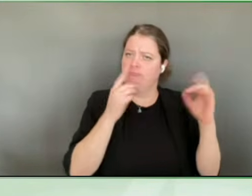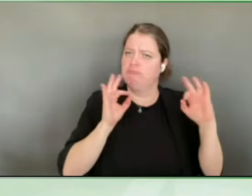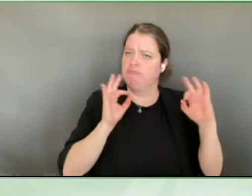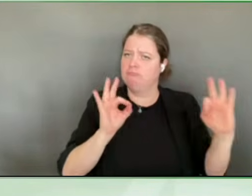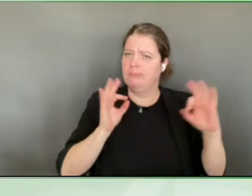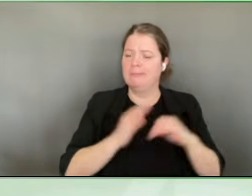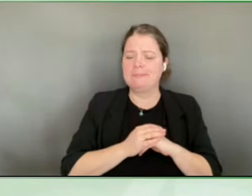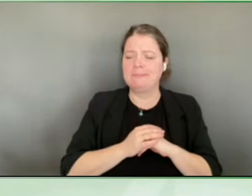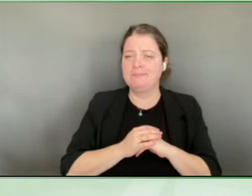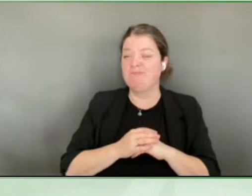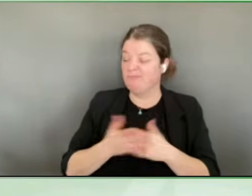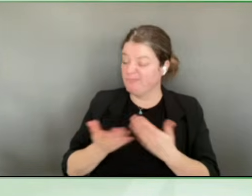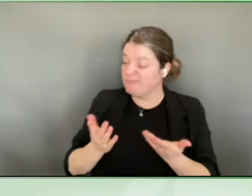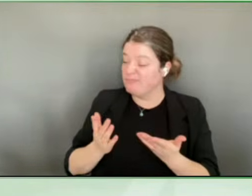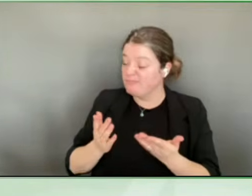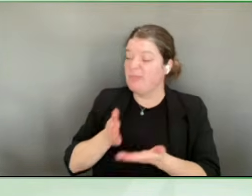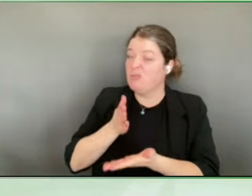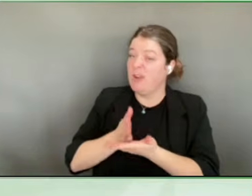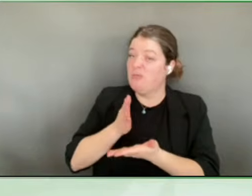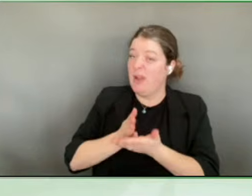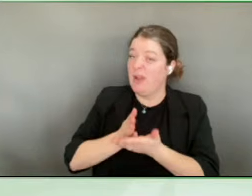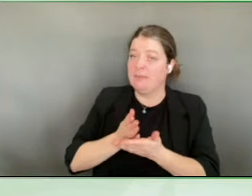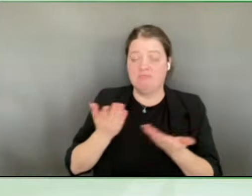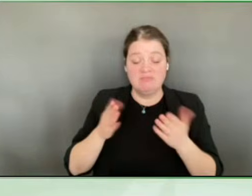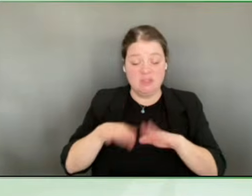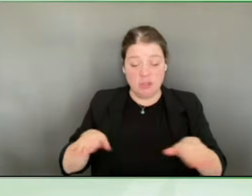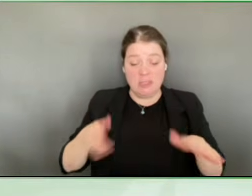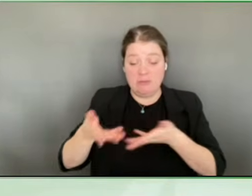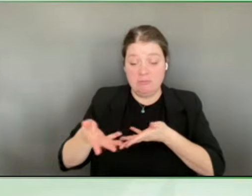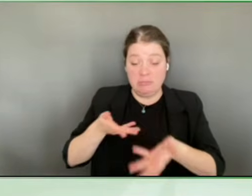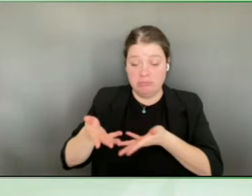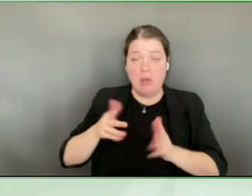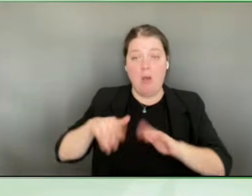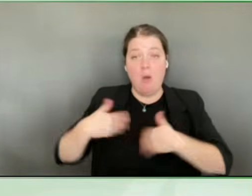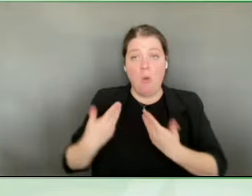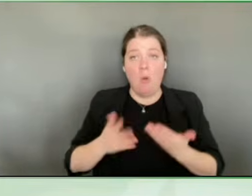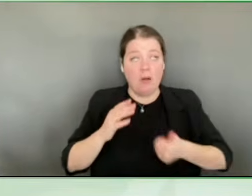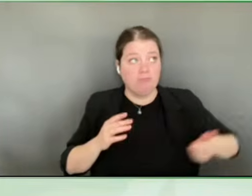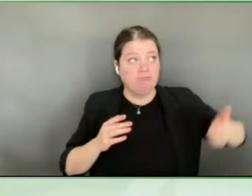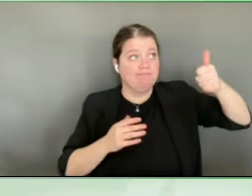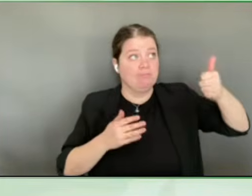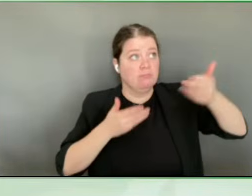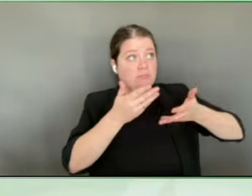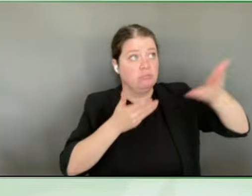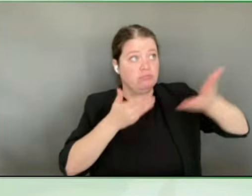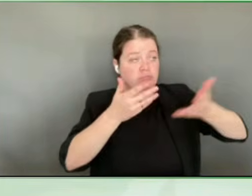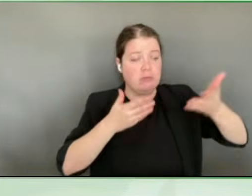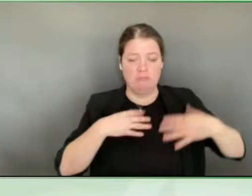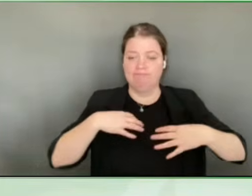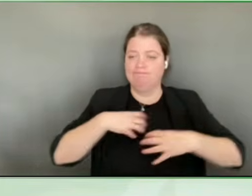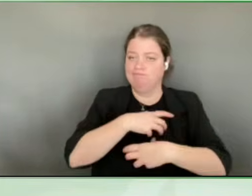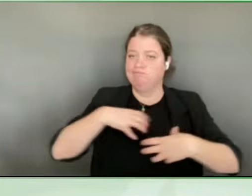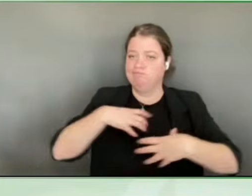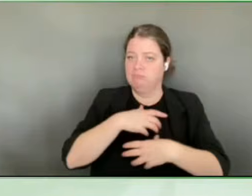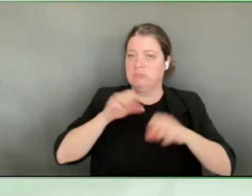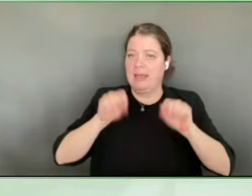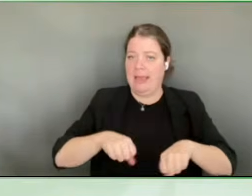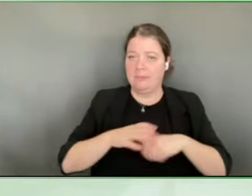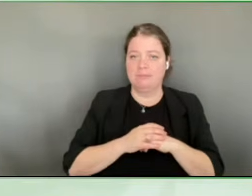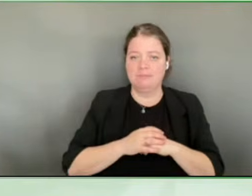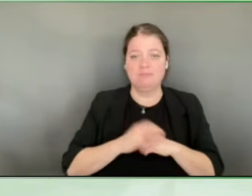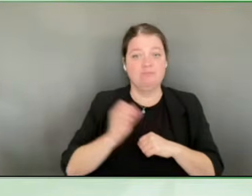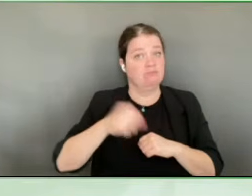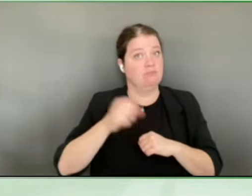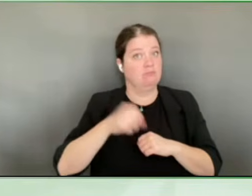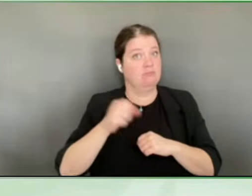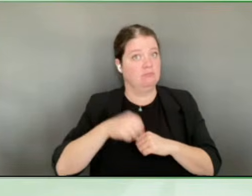you're talking to your boss. You change your language anytime. Absolutely. So when I came through security on Wednesday, what